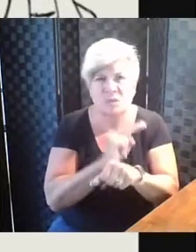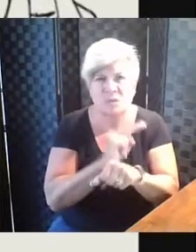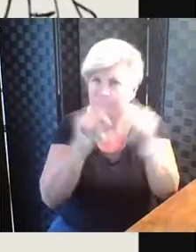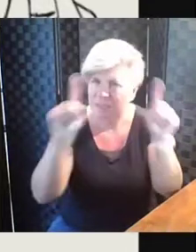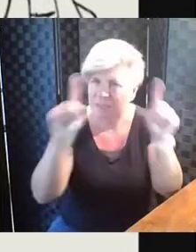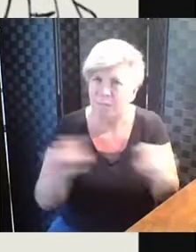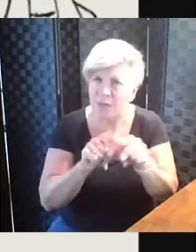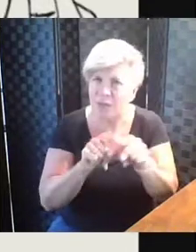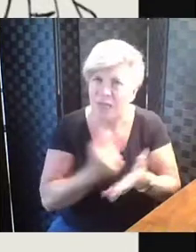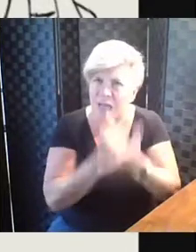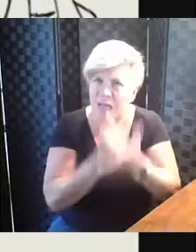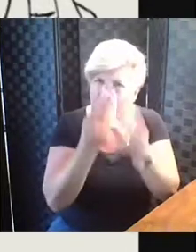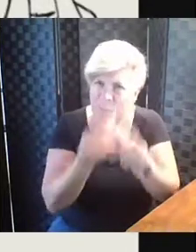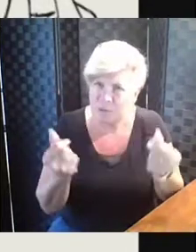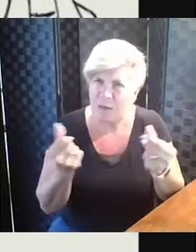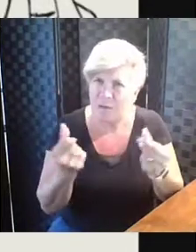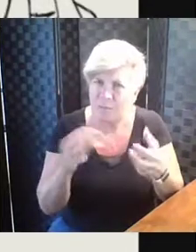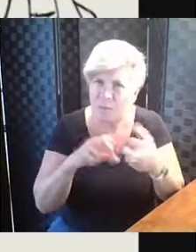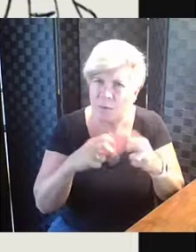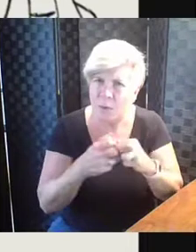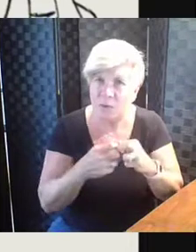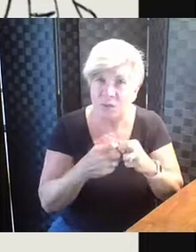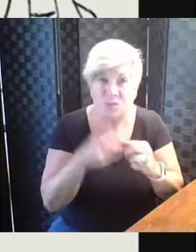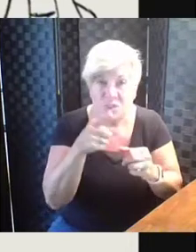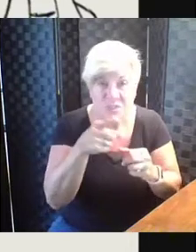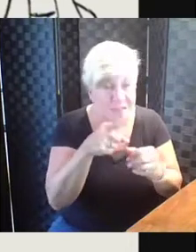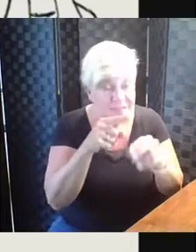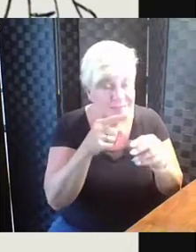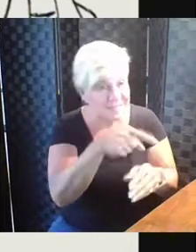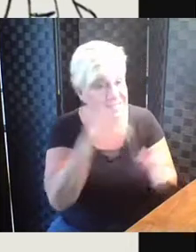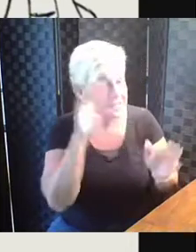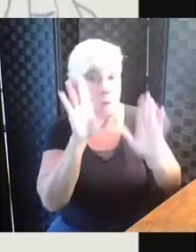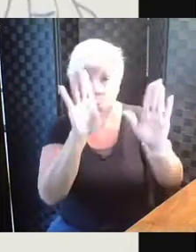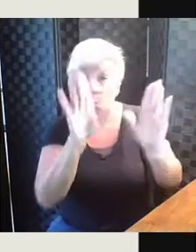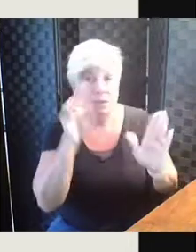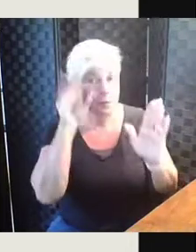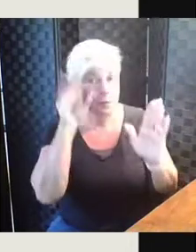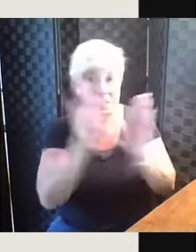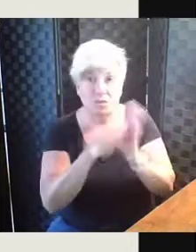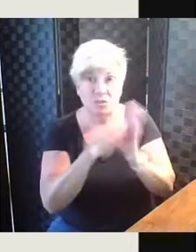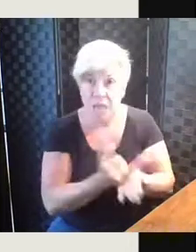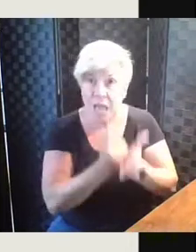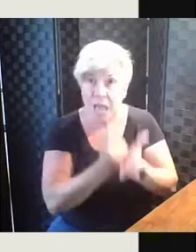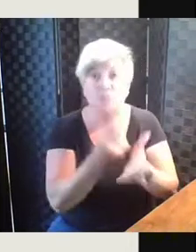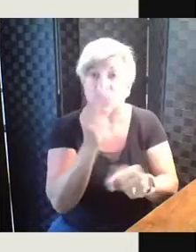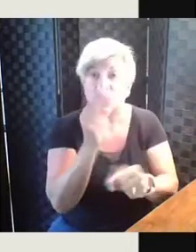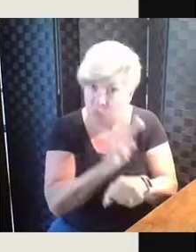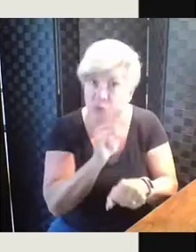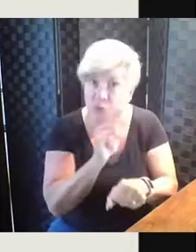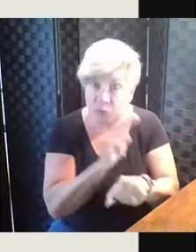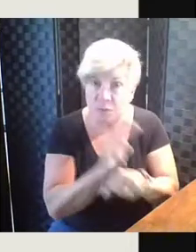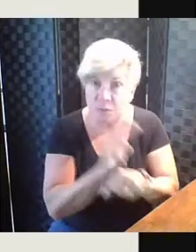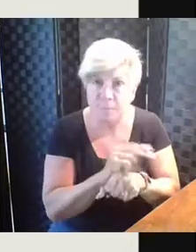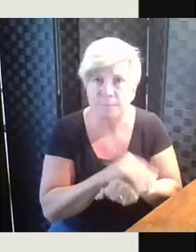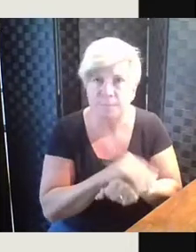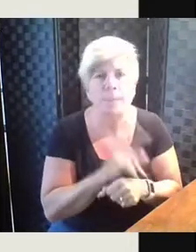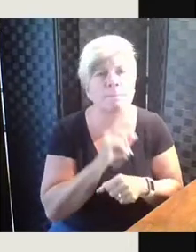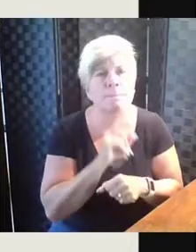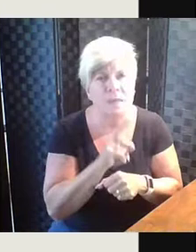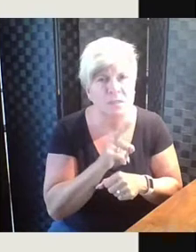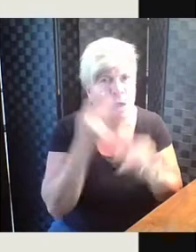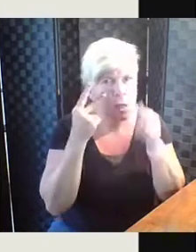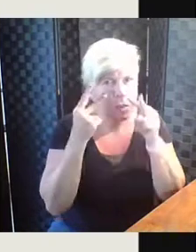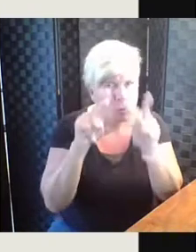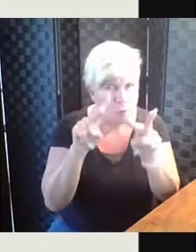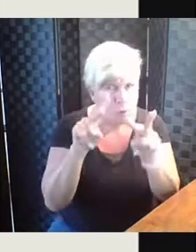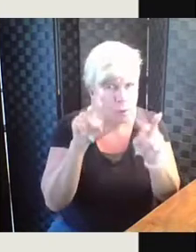their model to help them solve the problem. You just made this great picture to help you, so use it. Make sure you